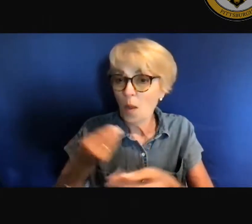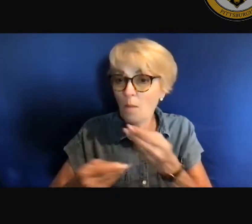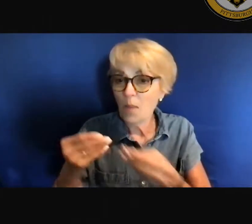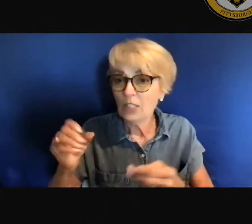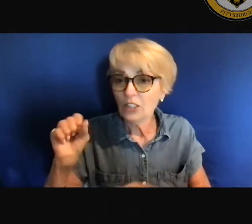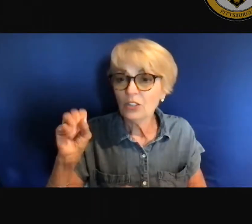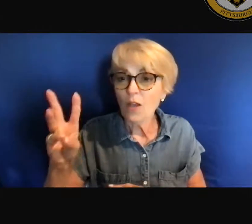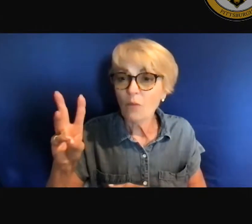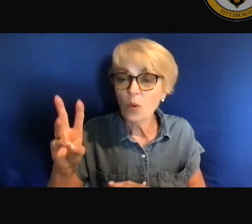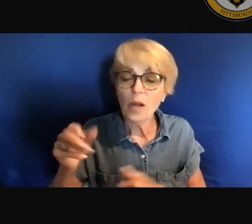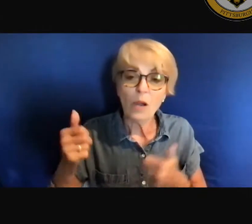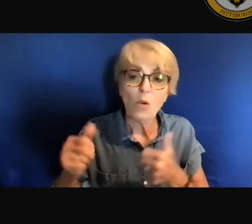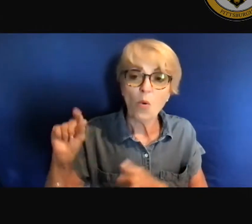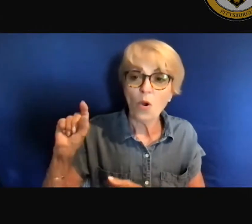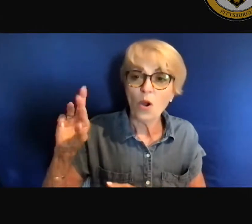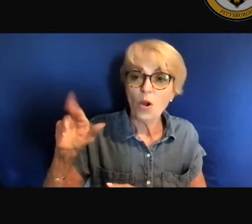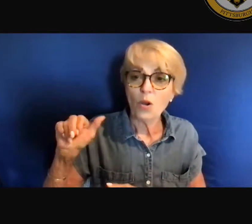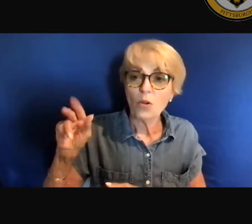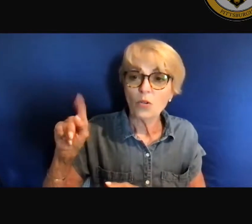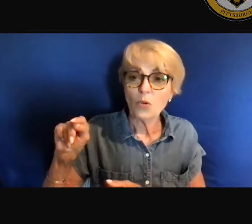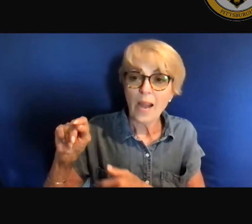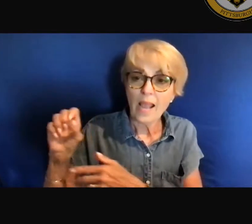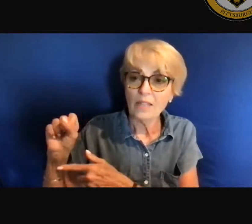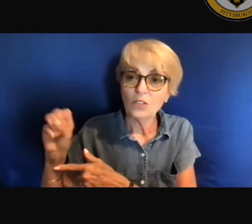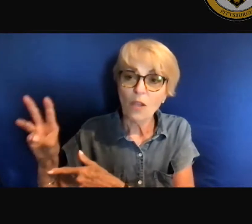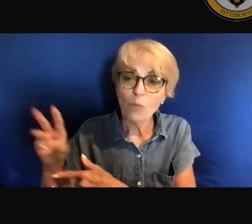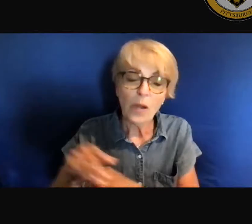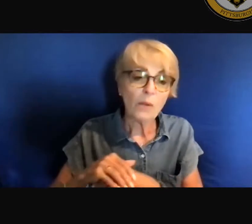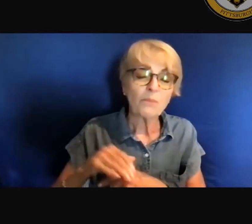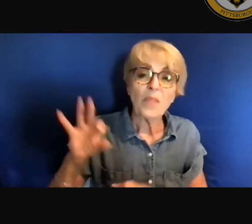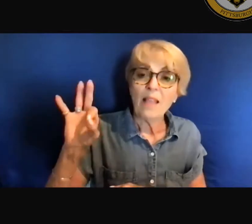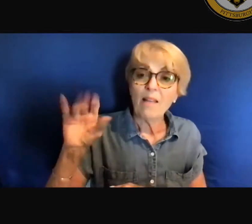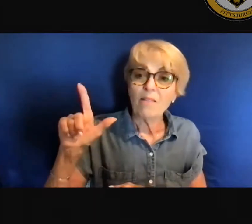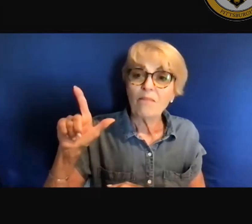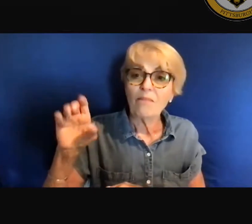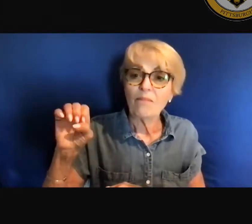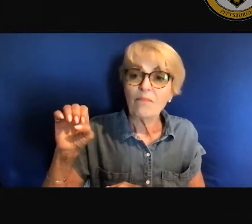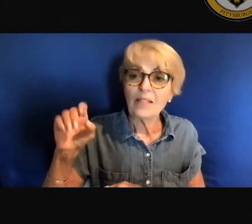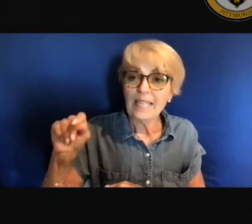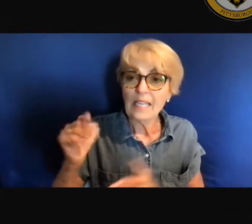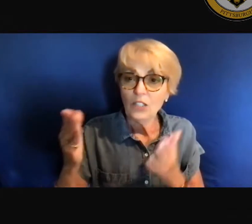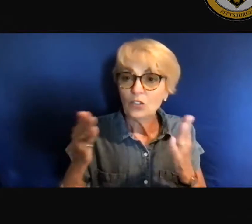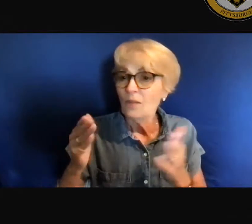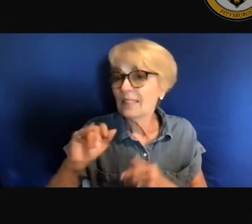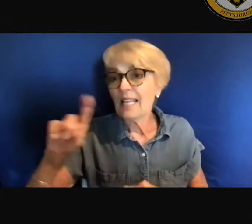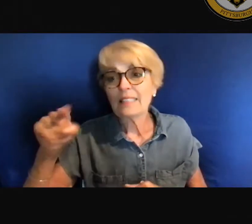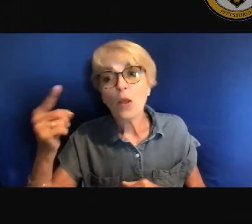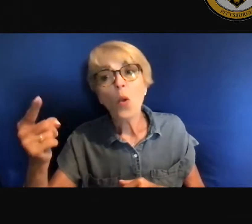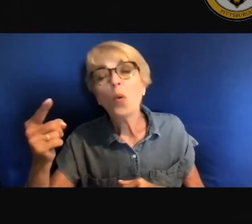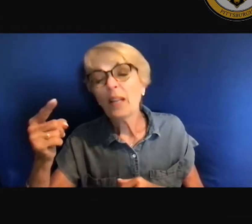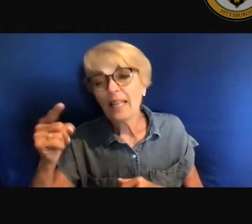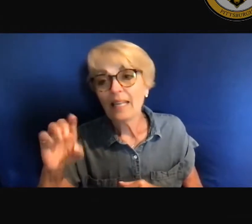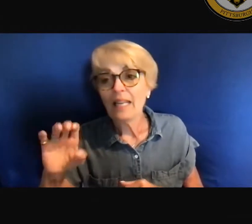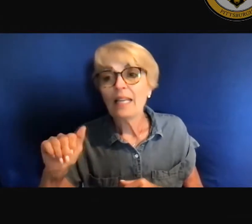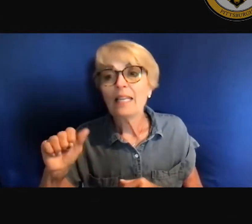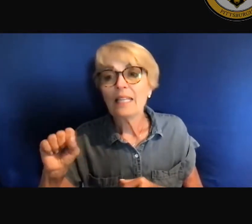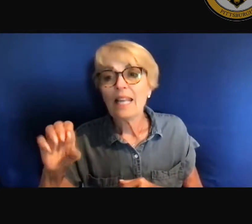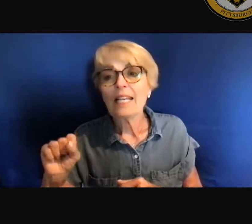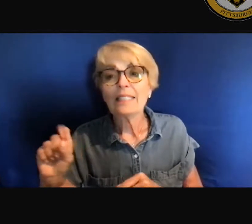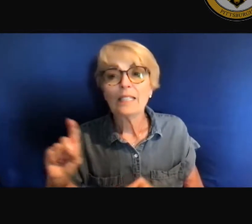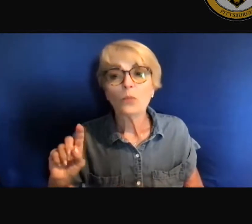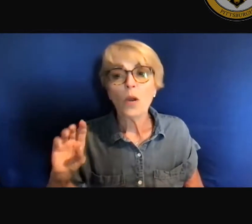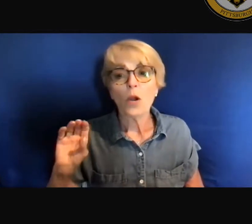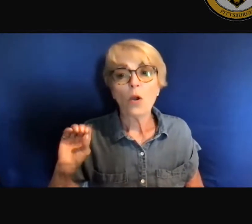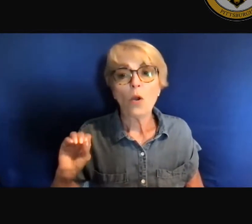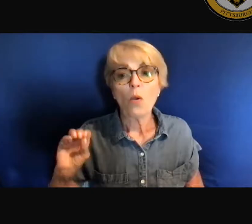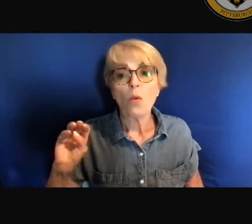software, whatever, fleet services, that would be the only cases where an OMB rep is